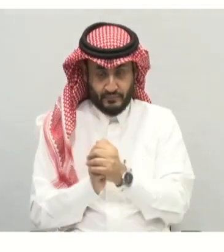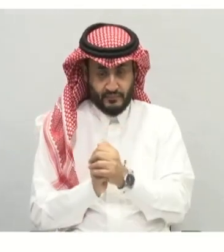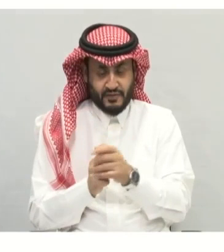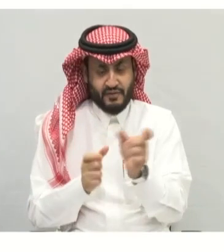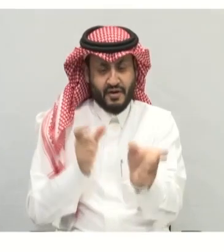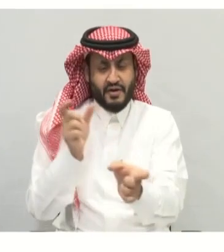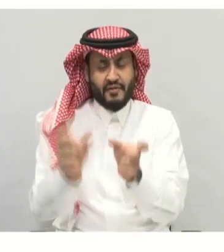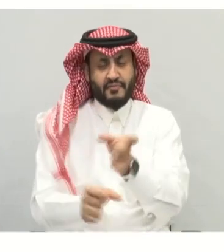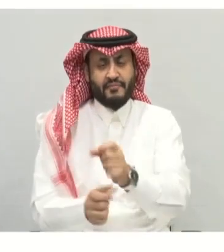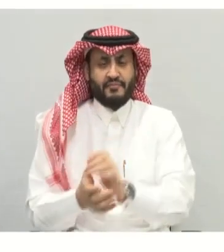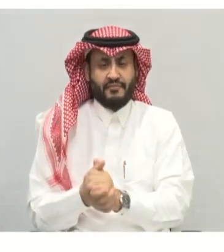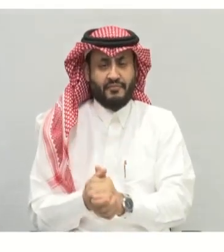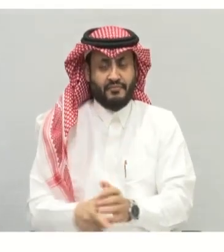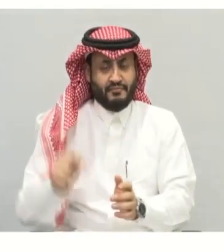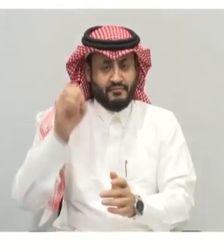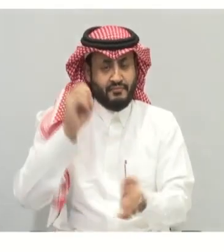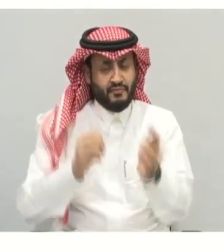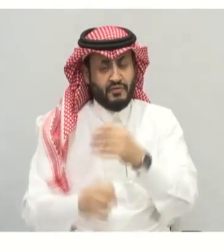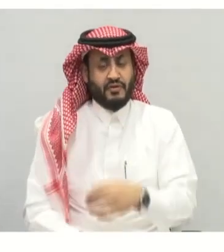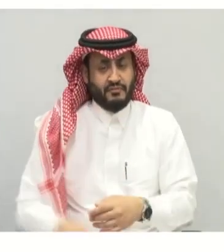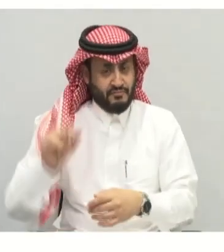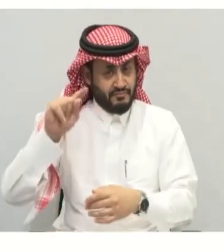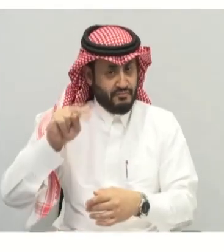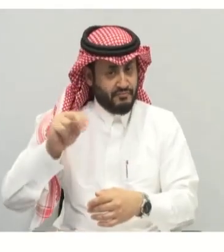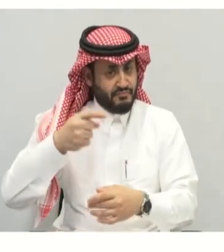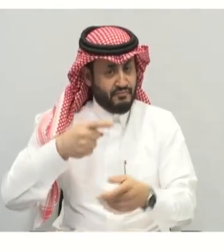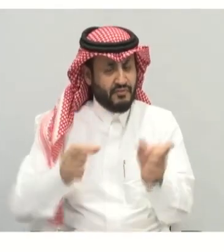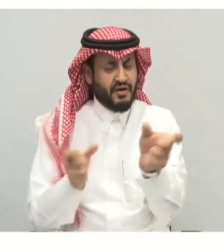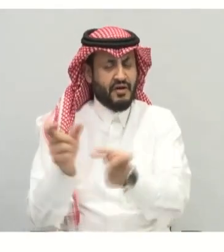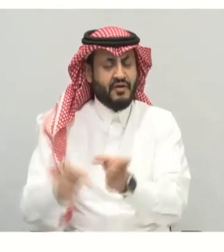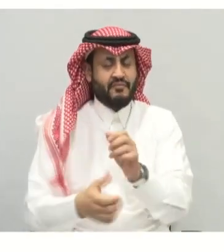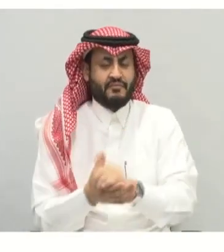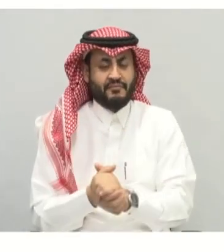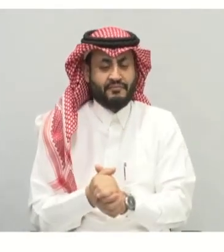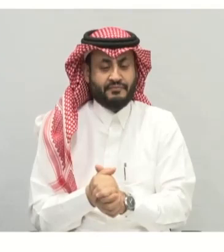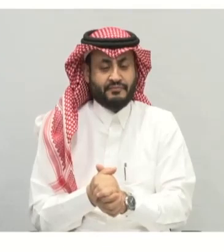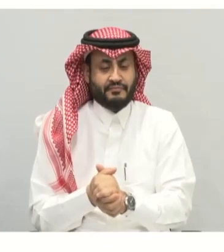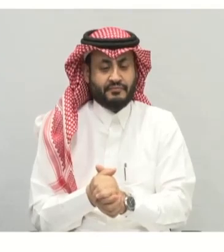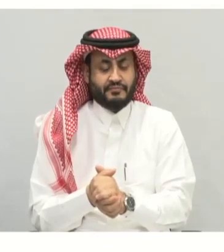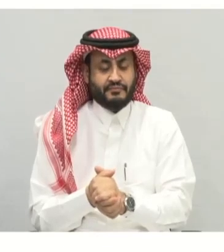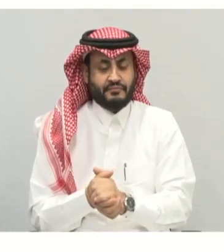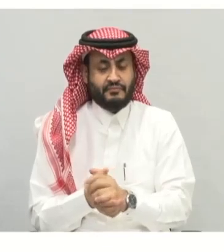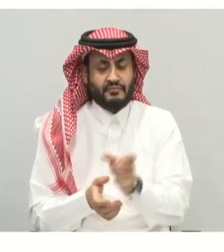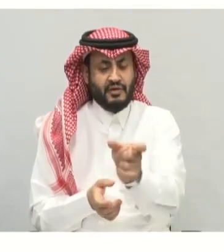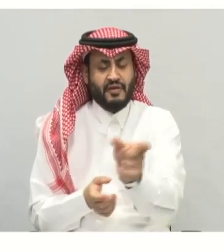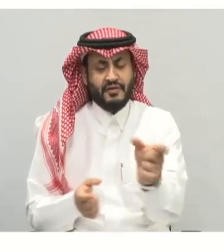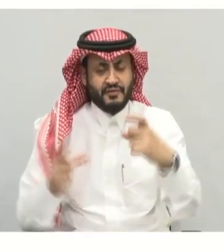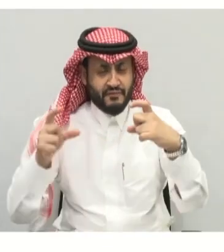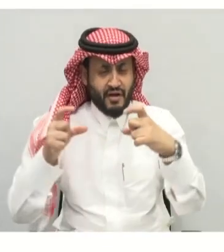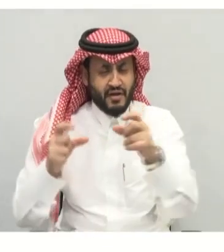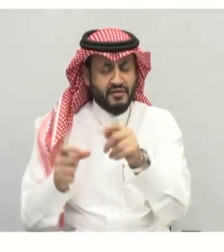with the correct form of the inventive or gerund and we did and we stressed the importance of reviewing the list of the verbs